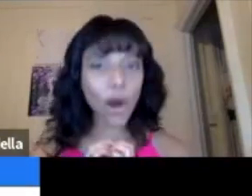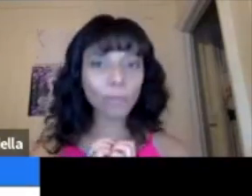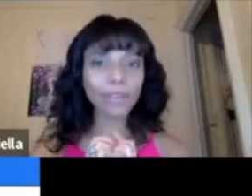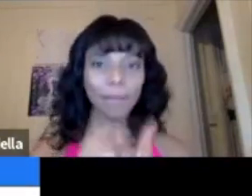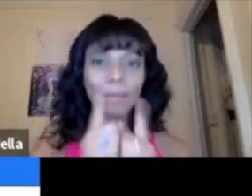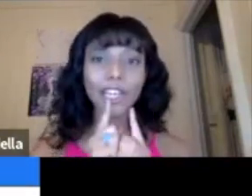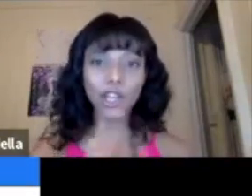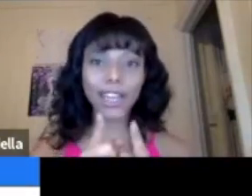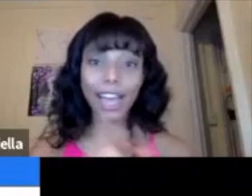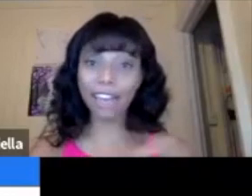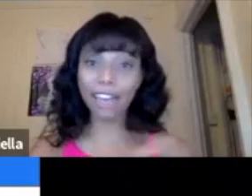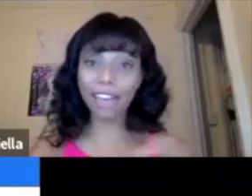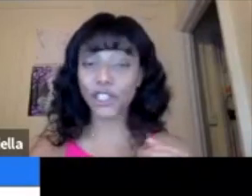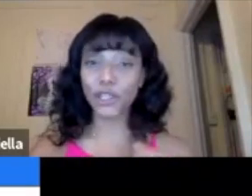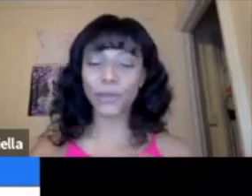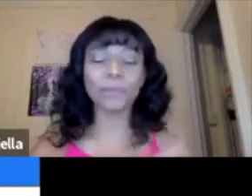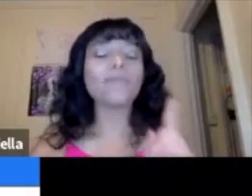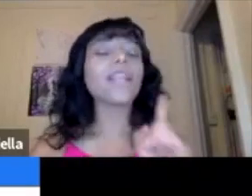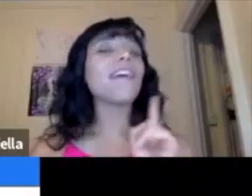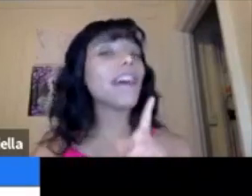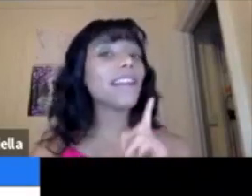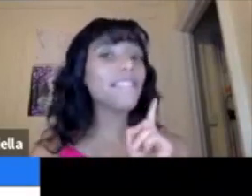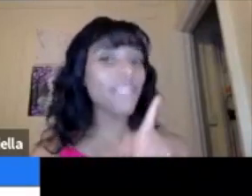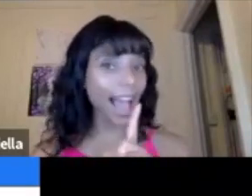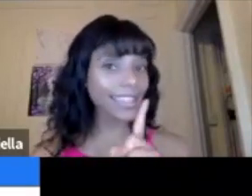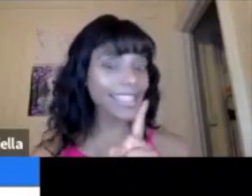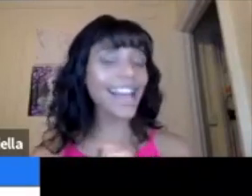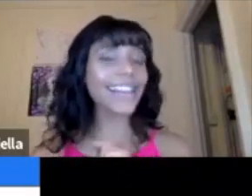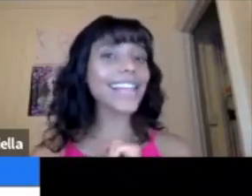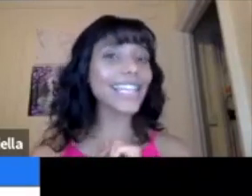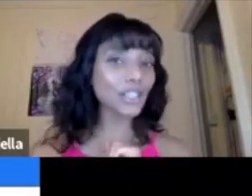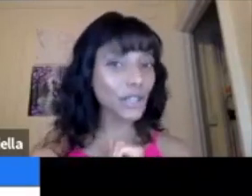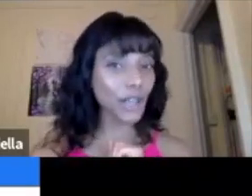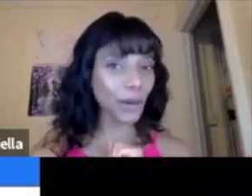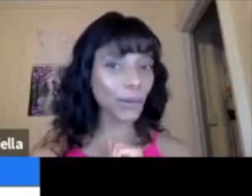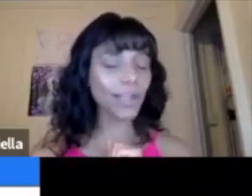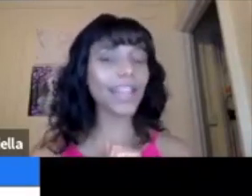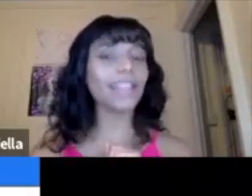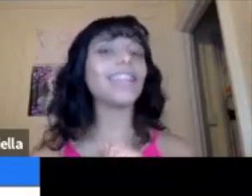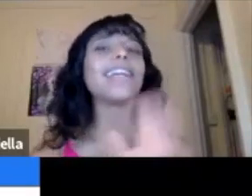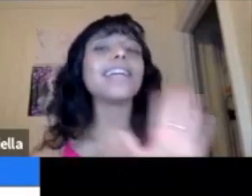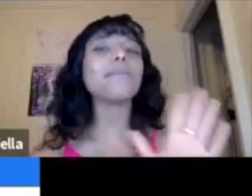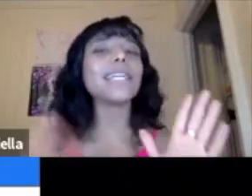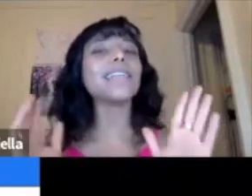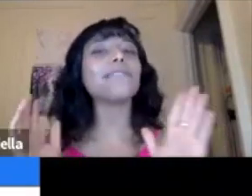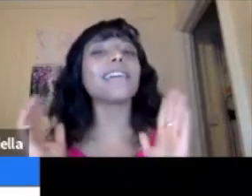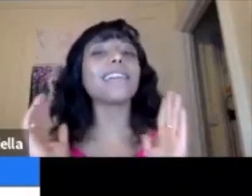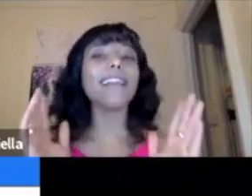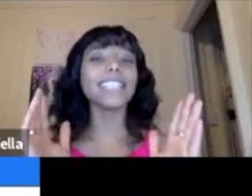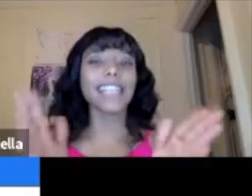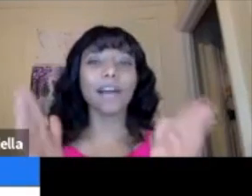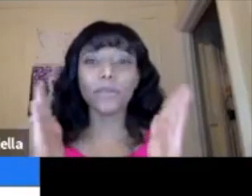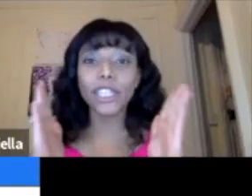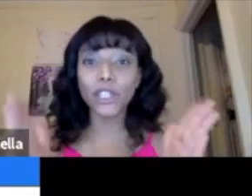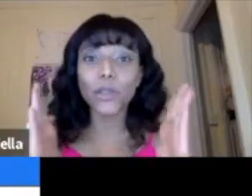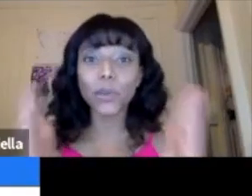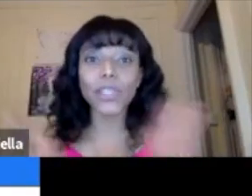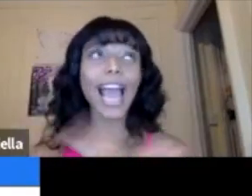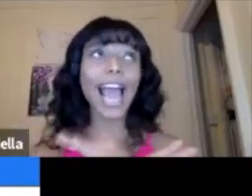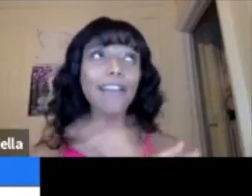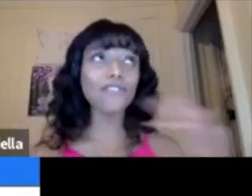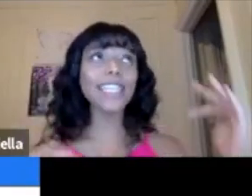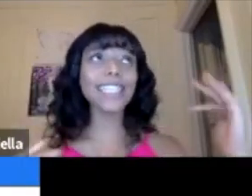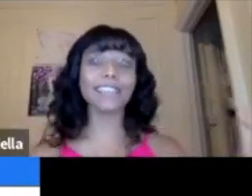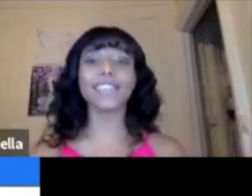I hope they make your life better too. Fun fact, did you know that the little piece of technology that we